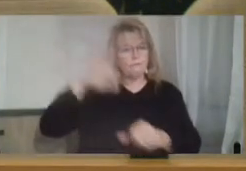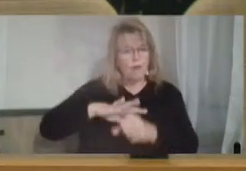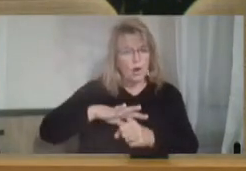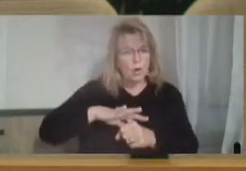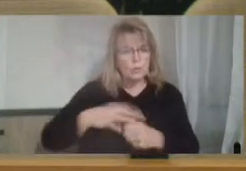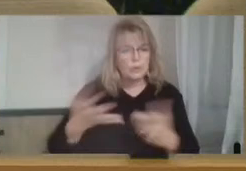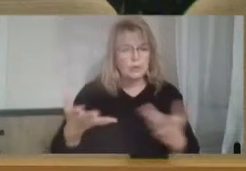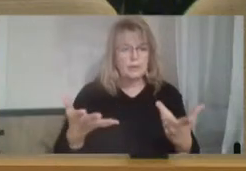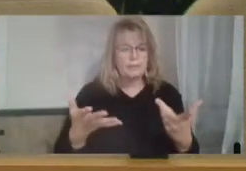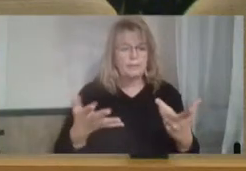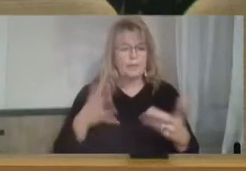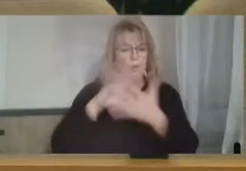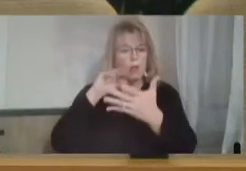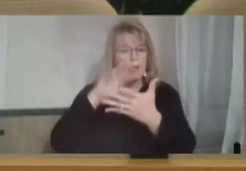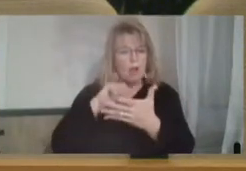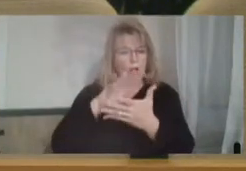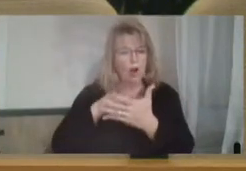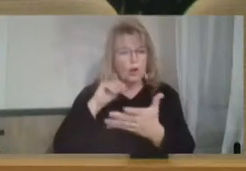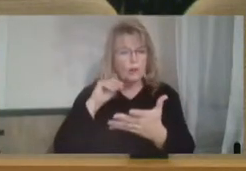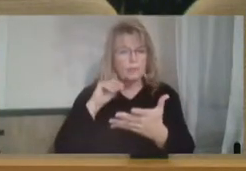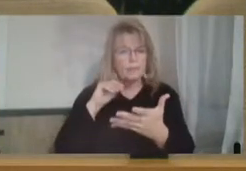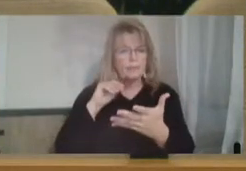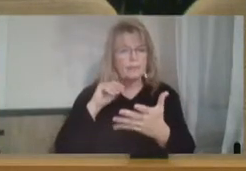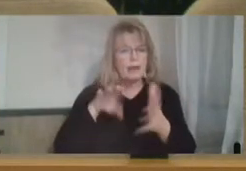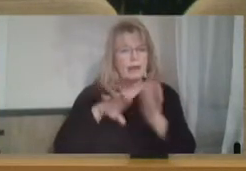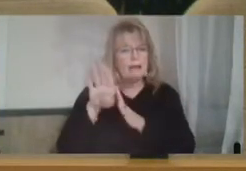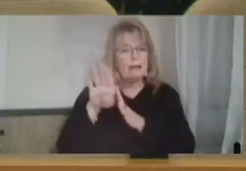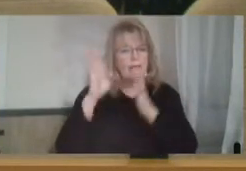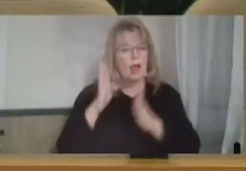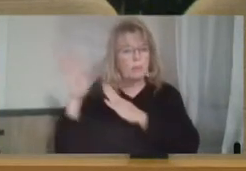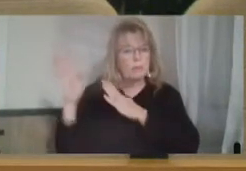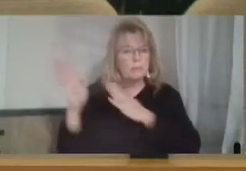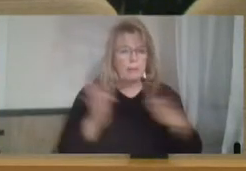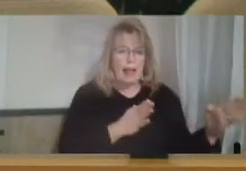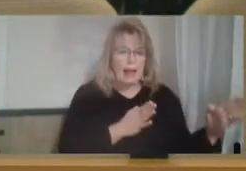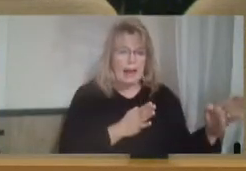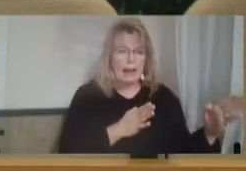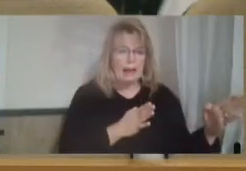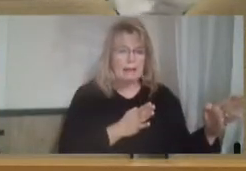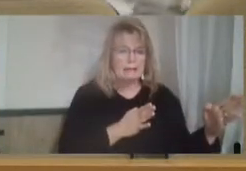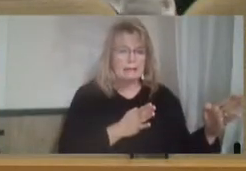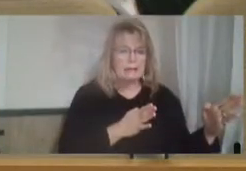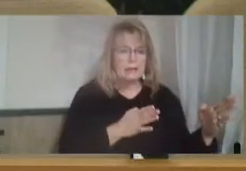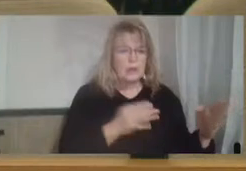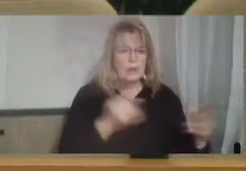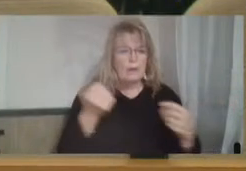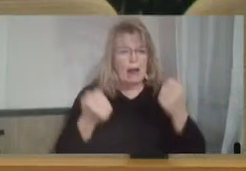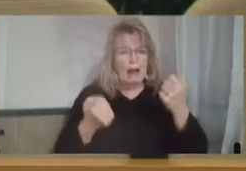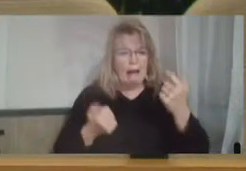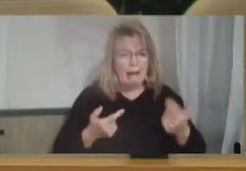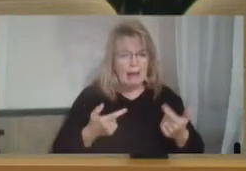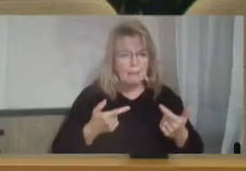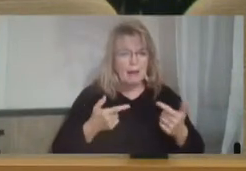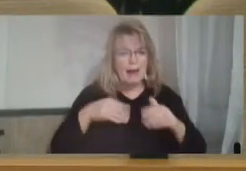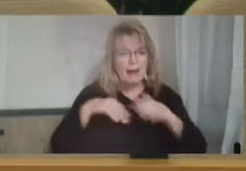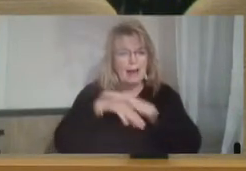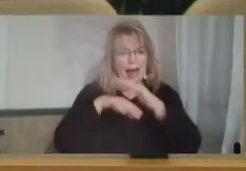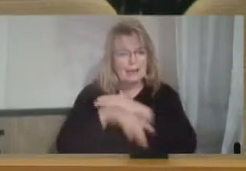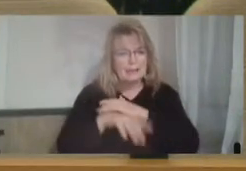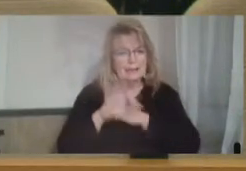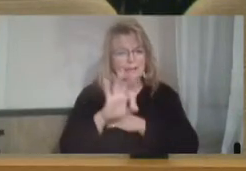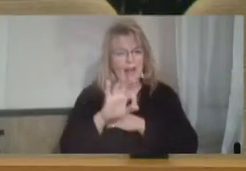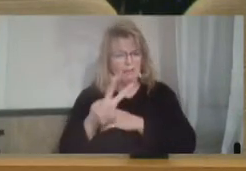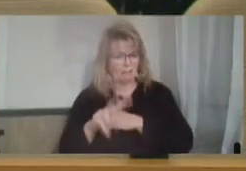we learned that the developer was planning to eliminate access to Fountain View, and we just don't